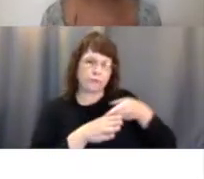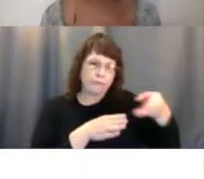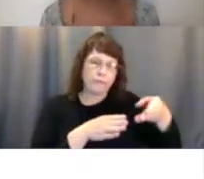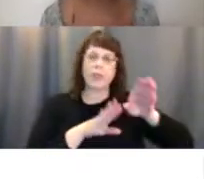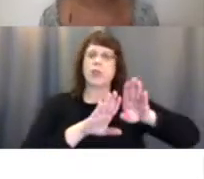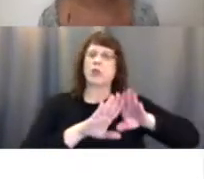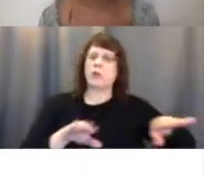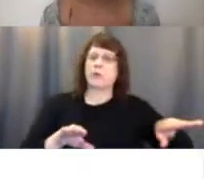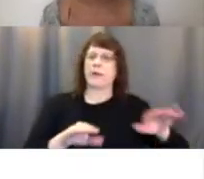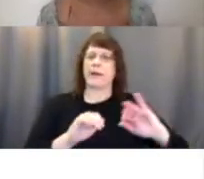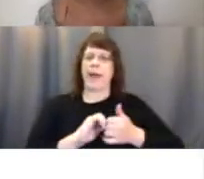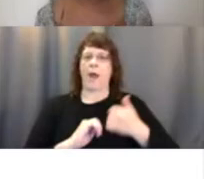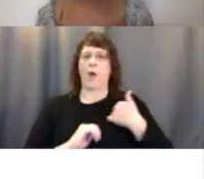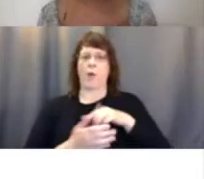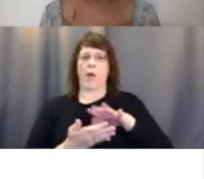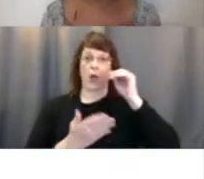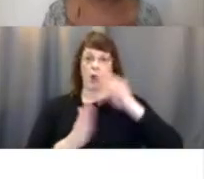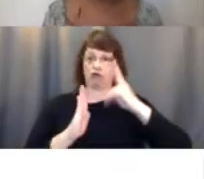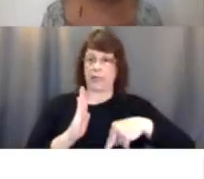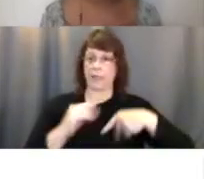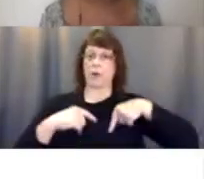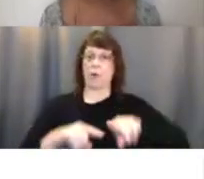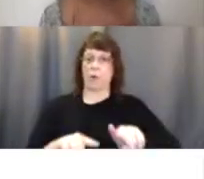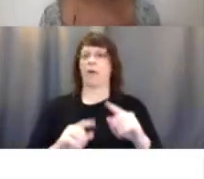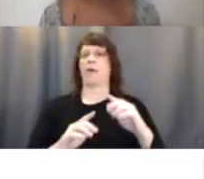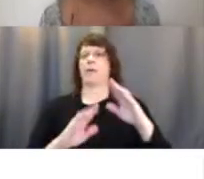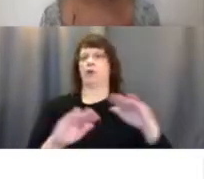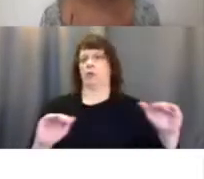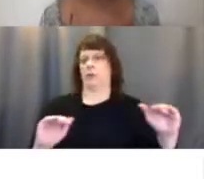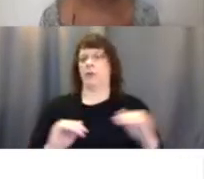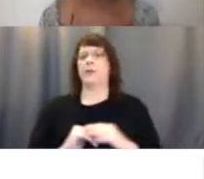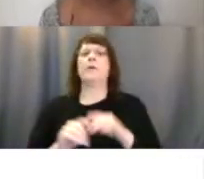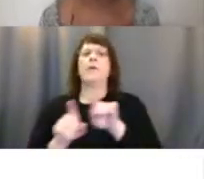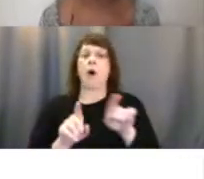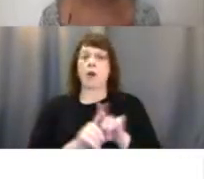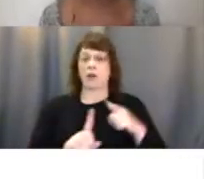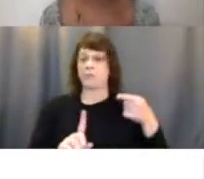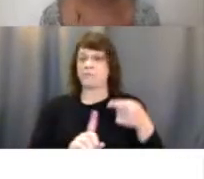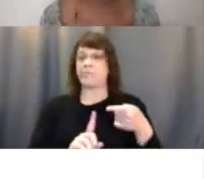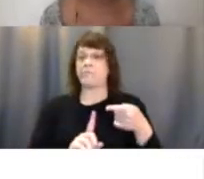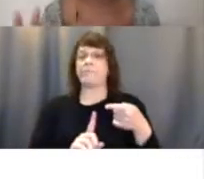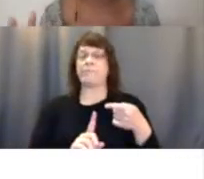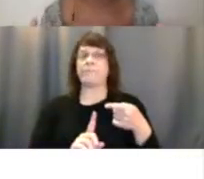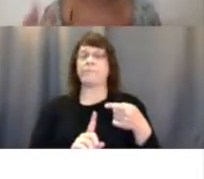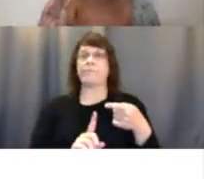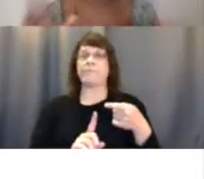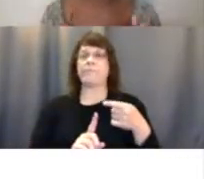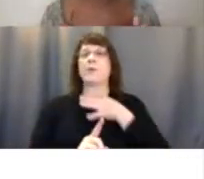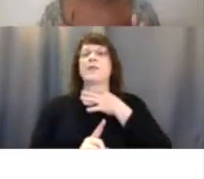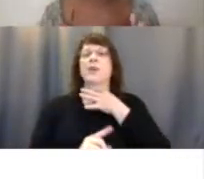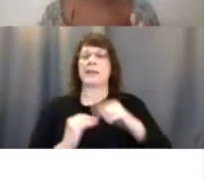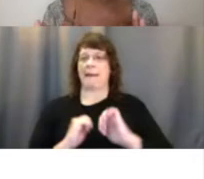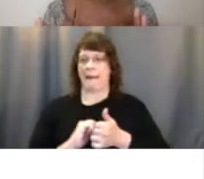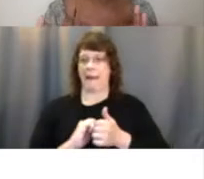and how we learn to read while we're children. And also particularly, I was curious about how